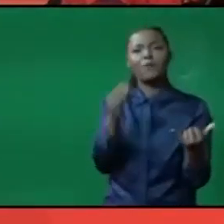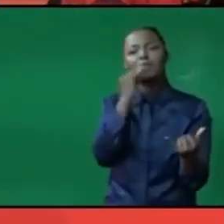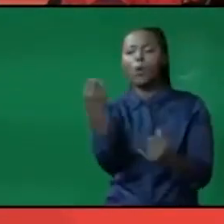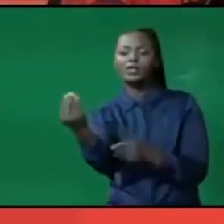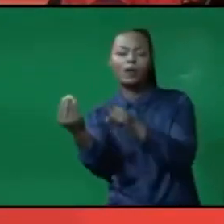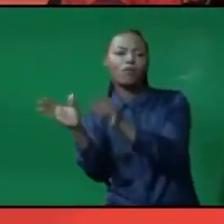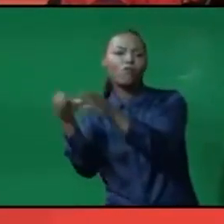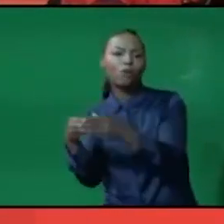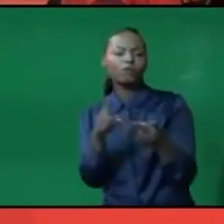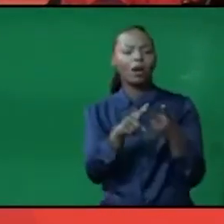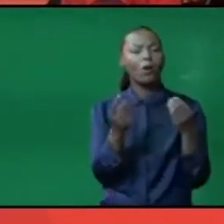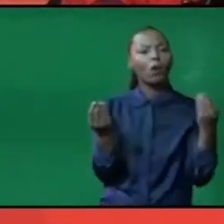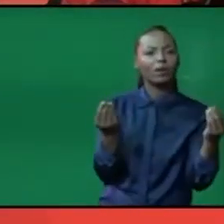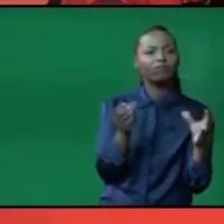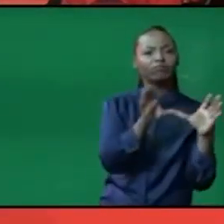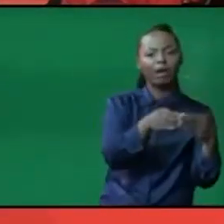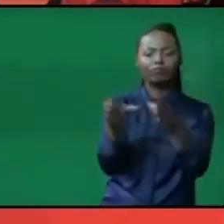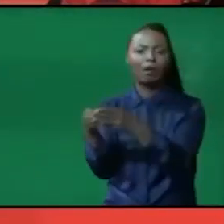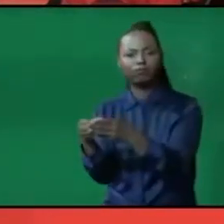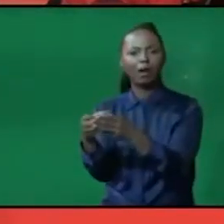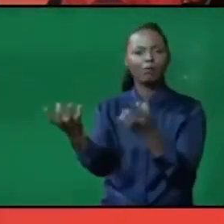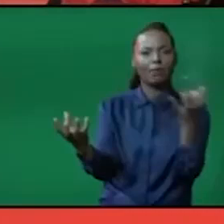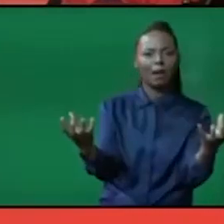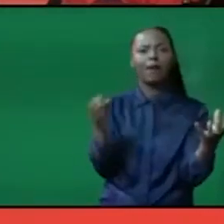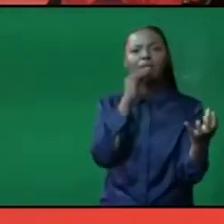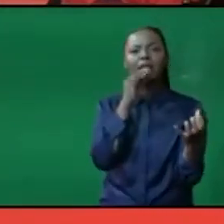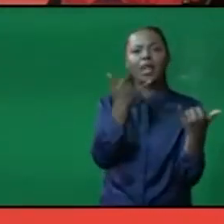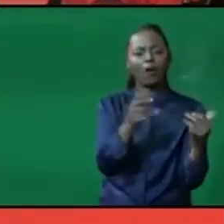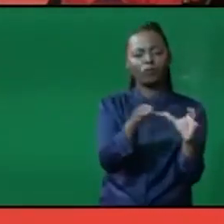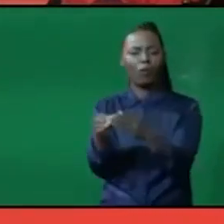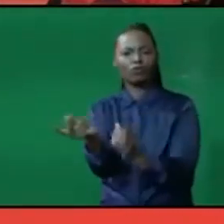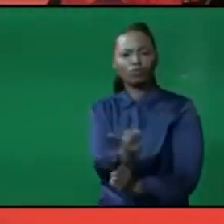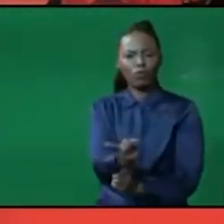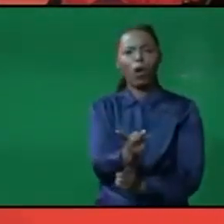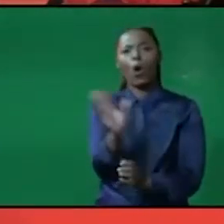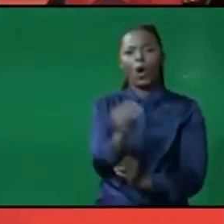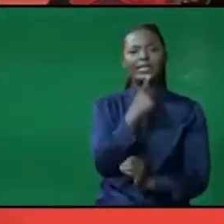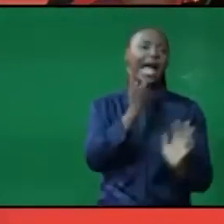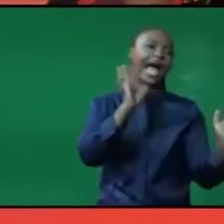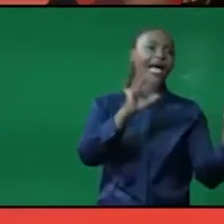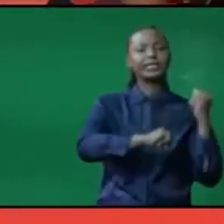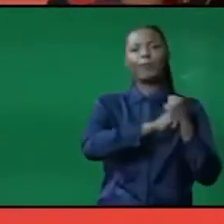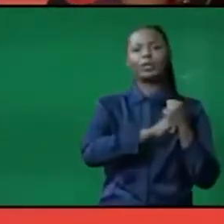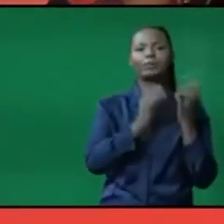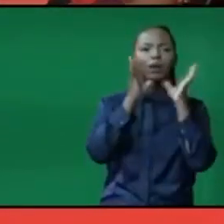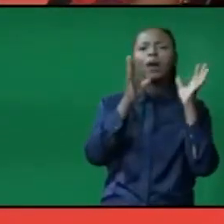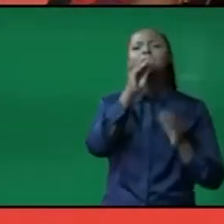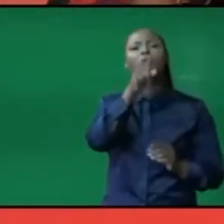one, WhatsApp group for this one. All of them are saying we support Malema. So what are you disagreeing